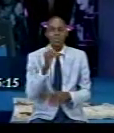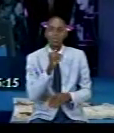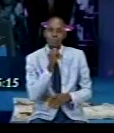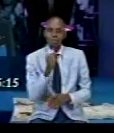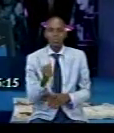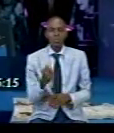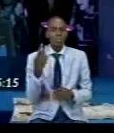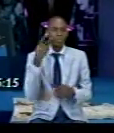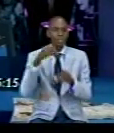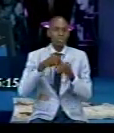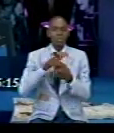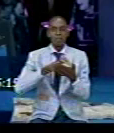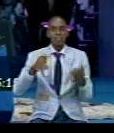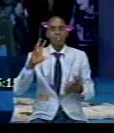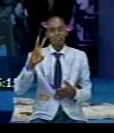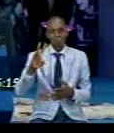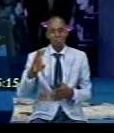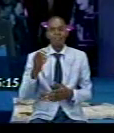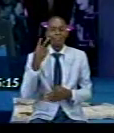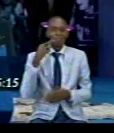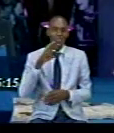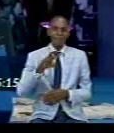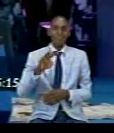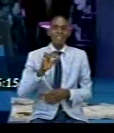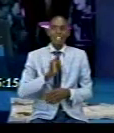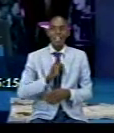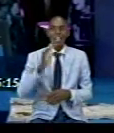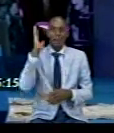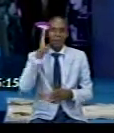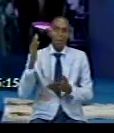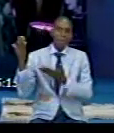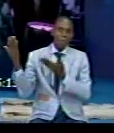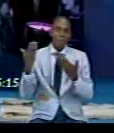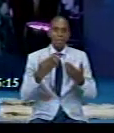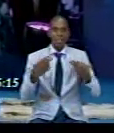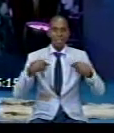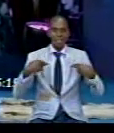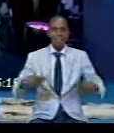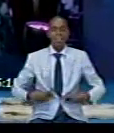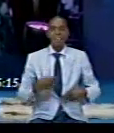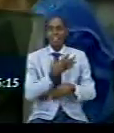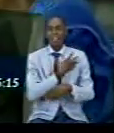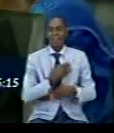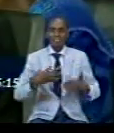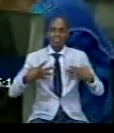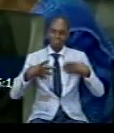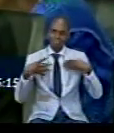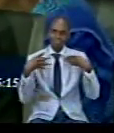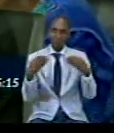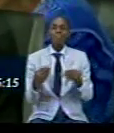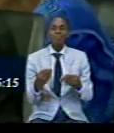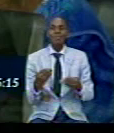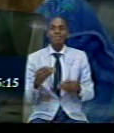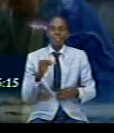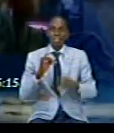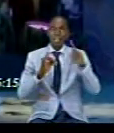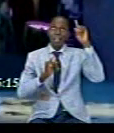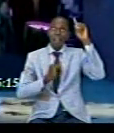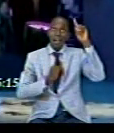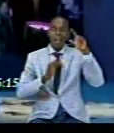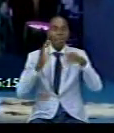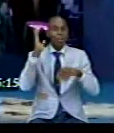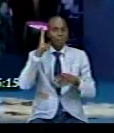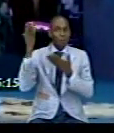behold, I will bring health and cure. I will bring, he's bringing it